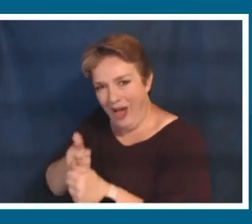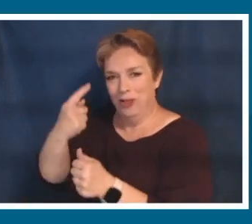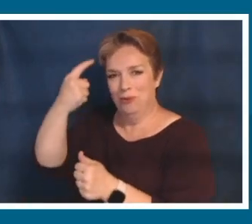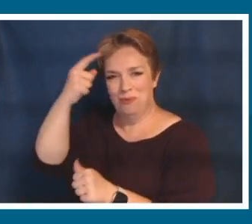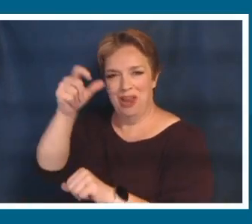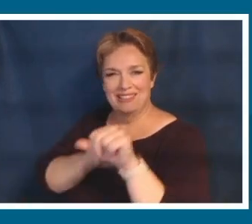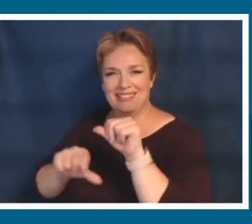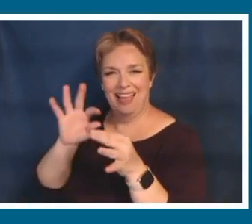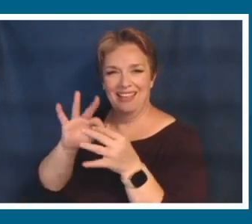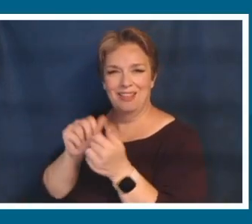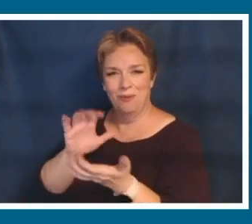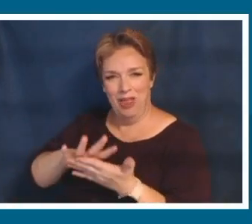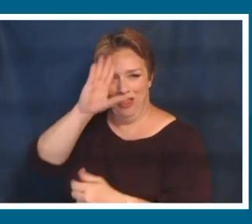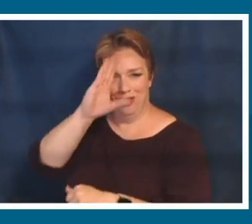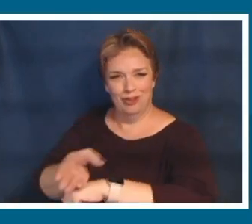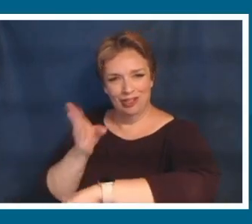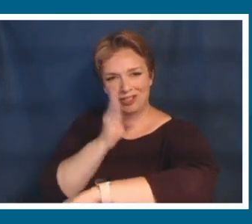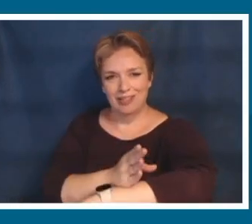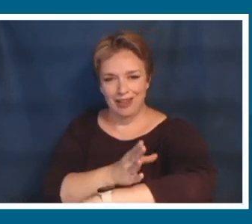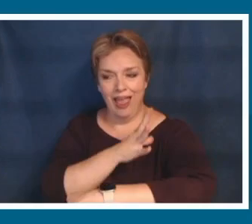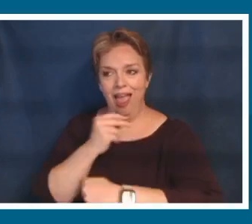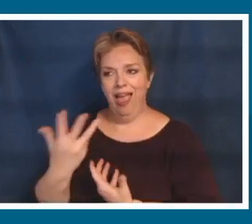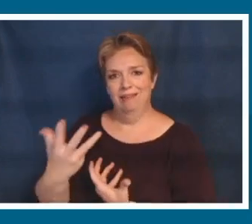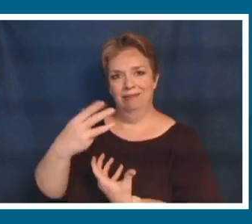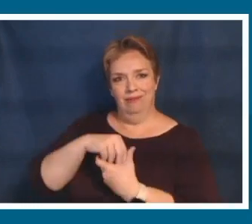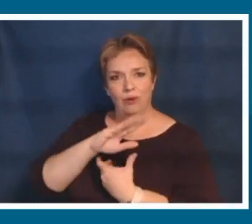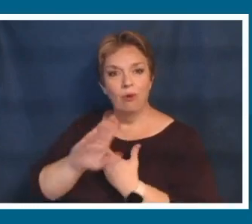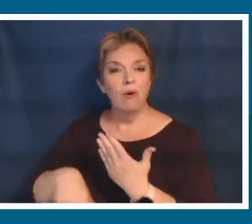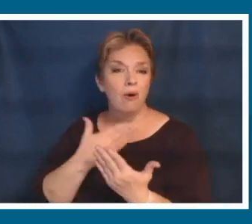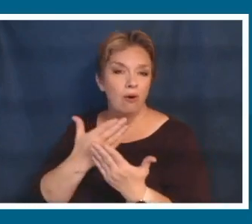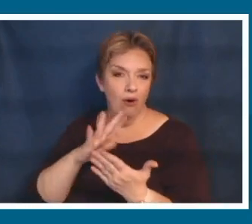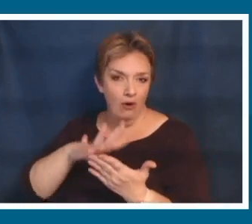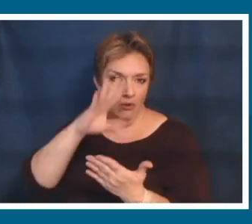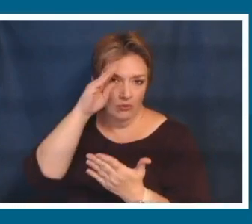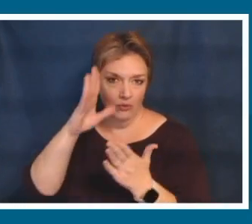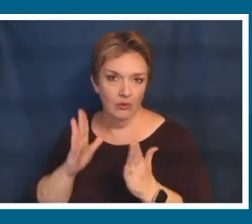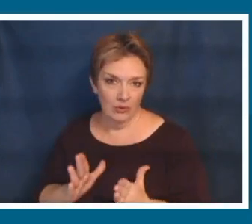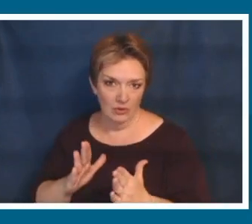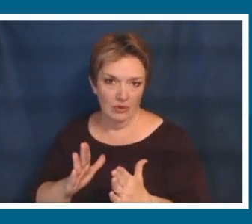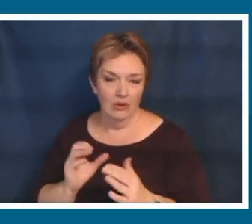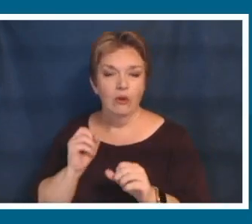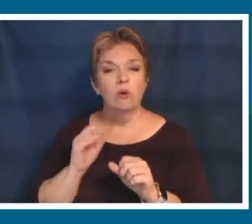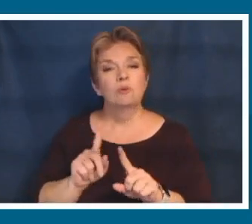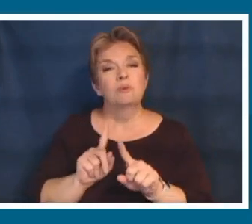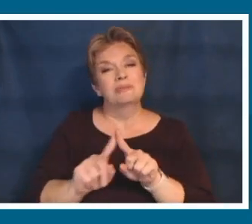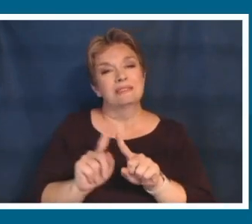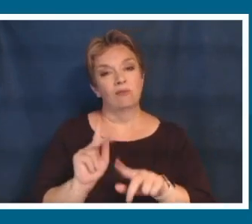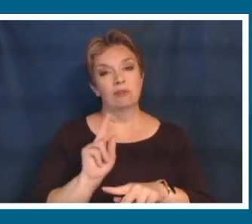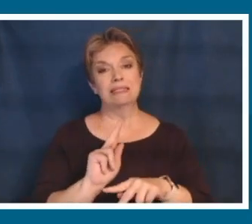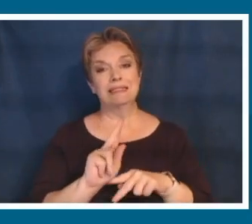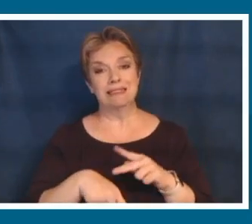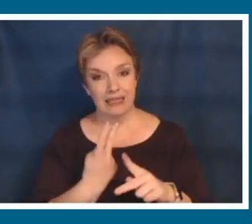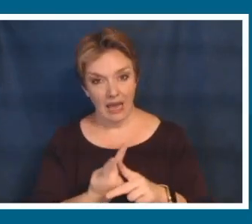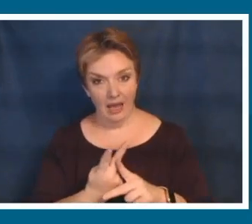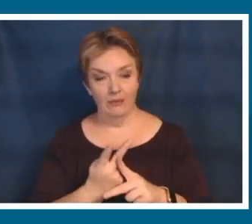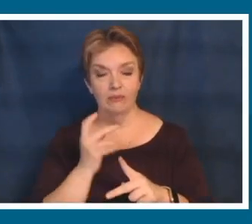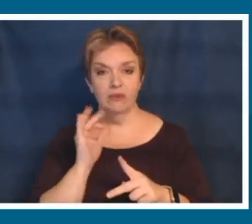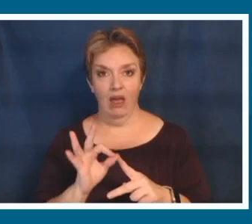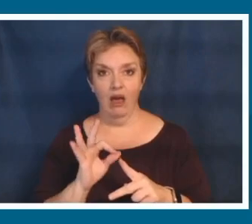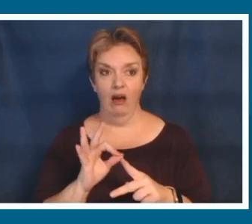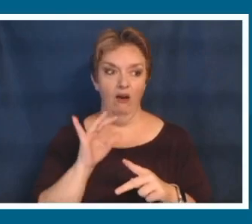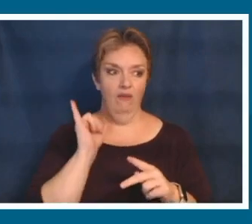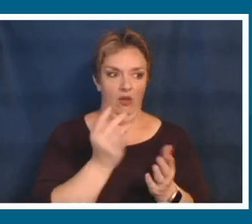learning and about engaging all learners. And so a combination of primary sources that lets you